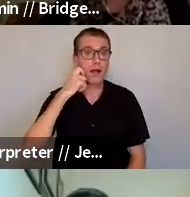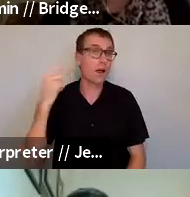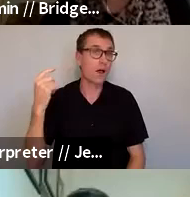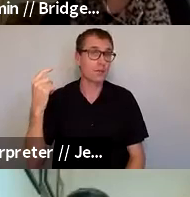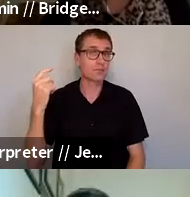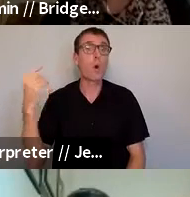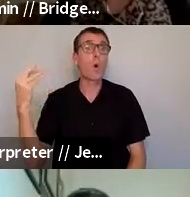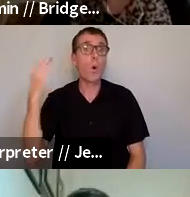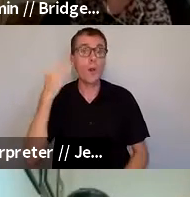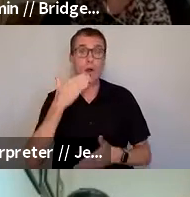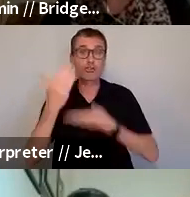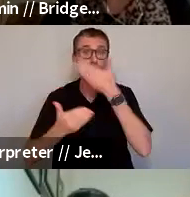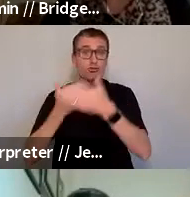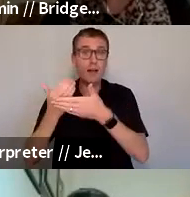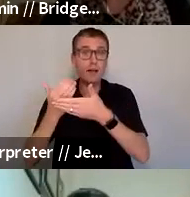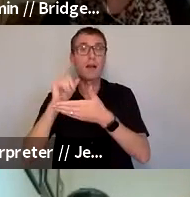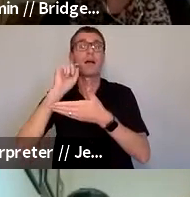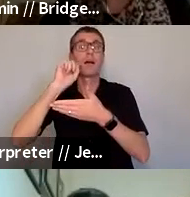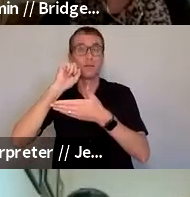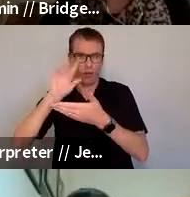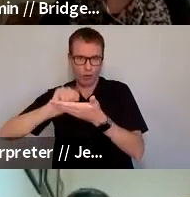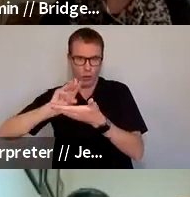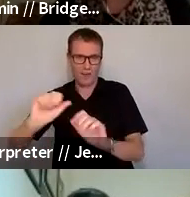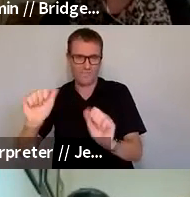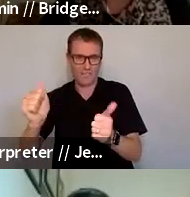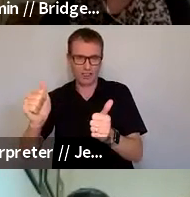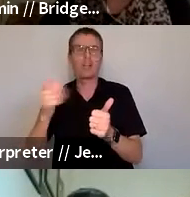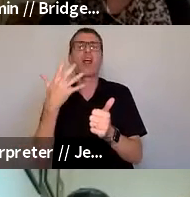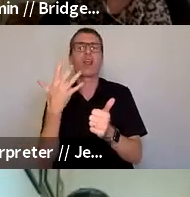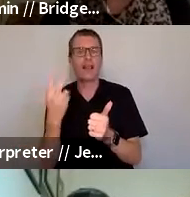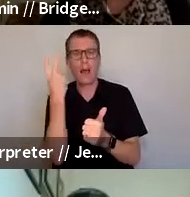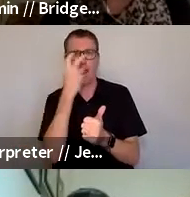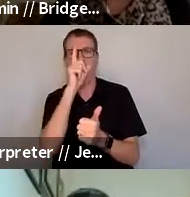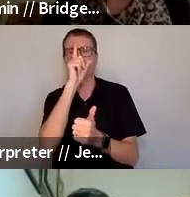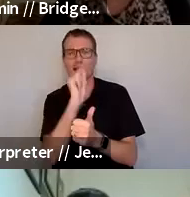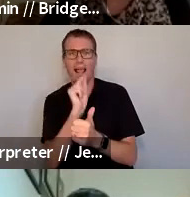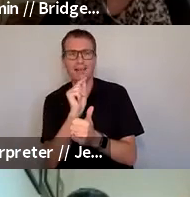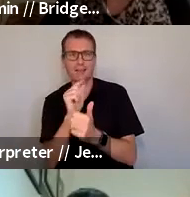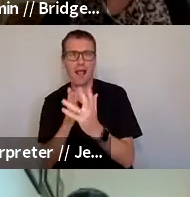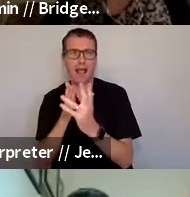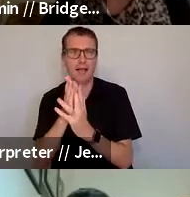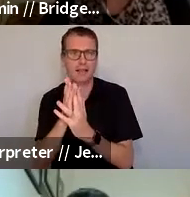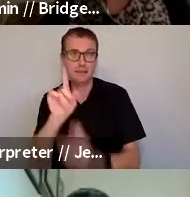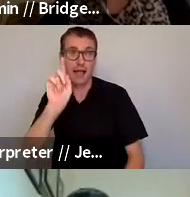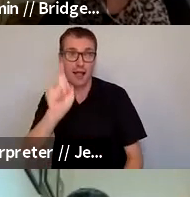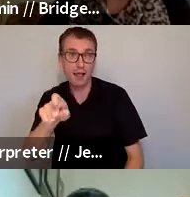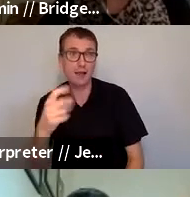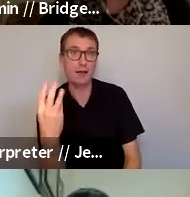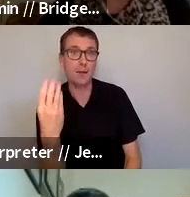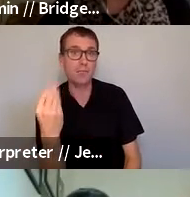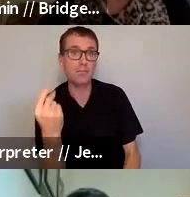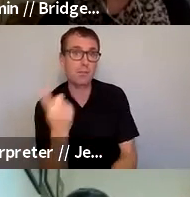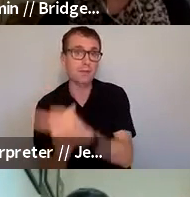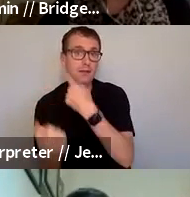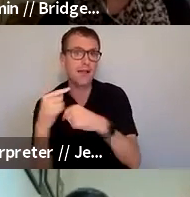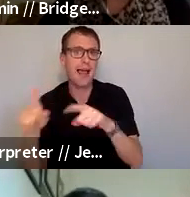a single file that blind people can access with the audio description embedded. So that's hopefully going to be the successful way to do it,